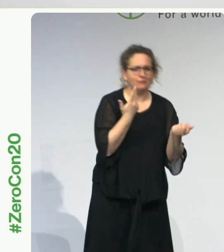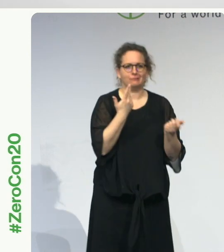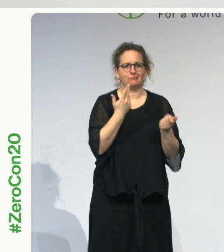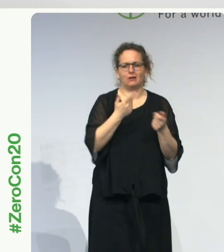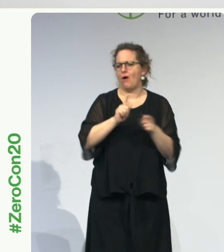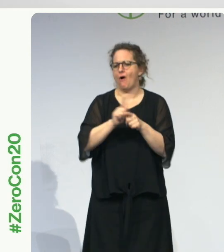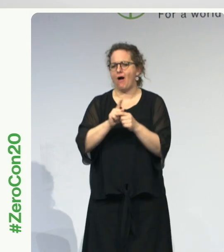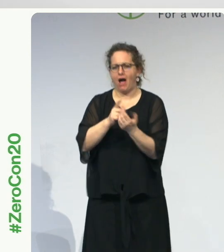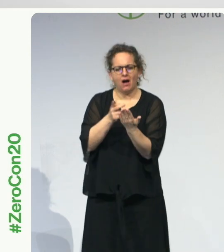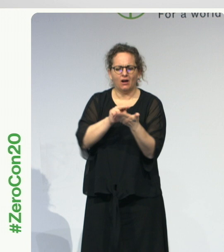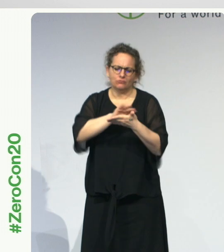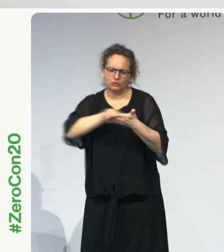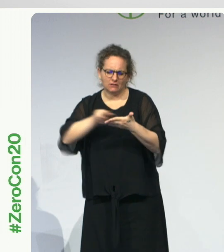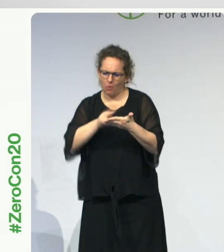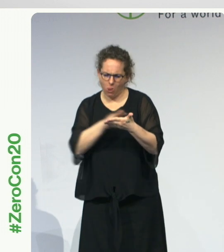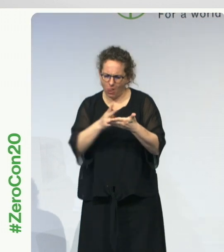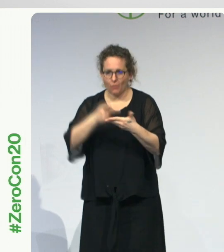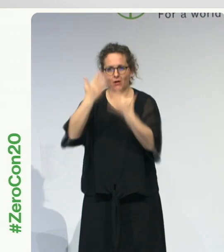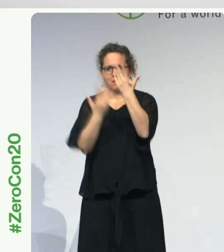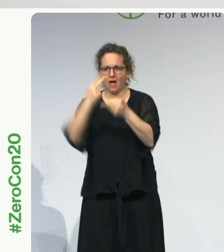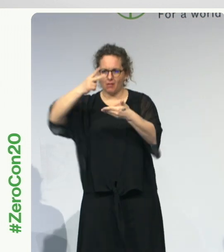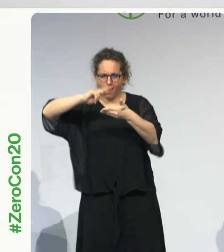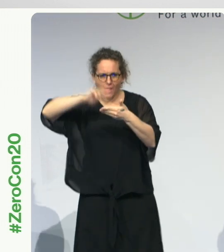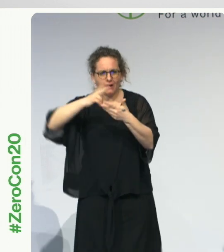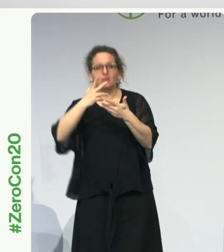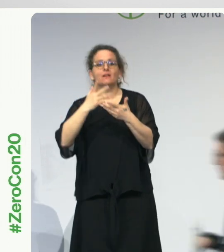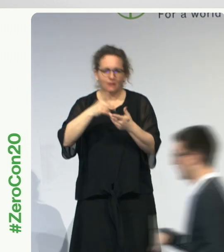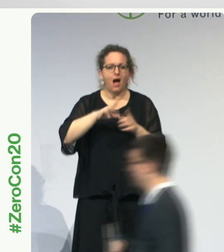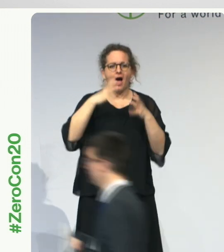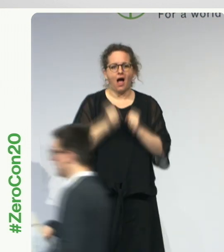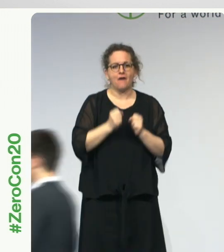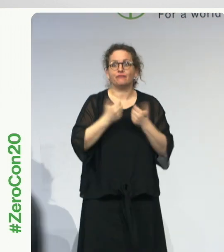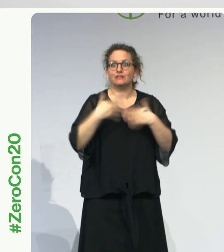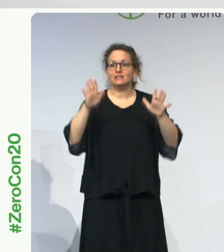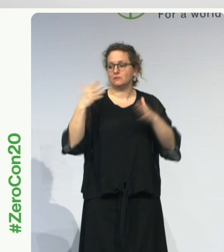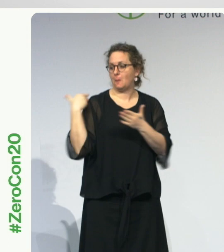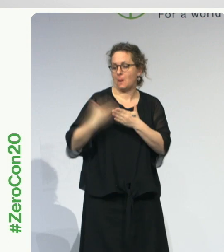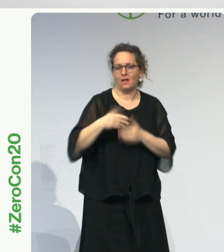project started in 25 schools and has expanded to 70 now.